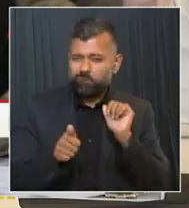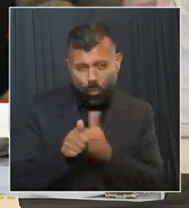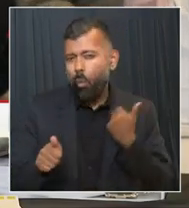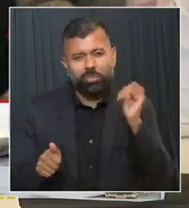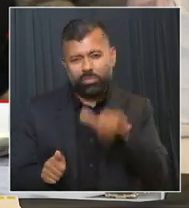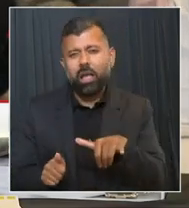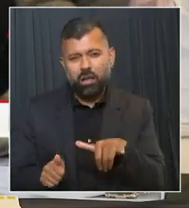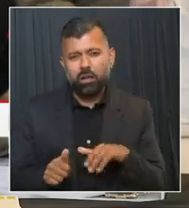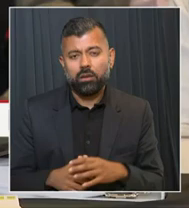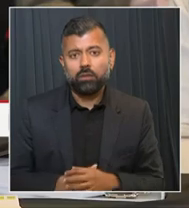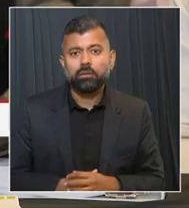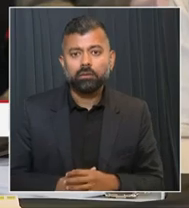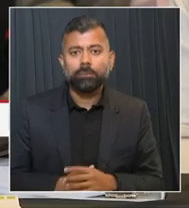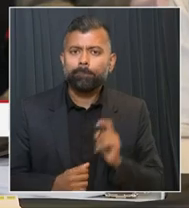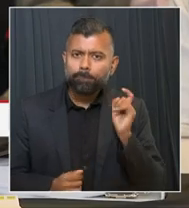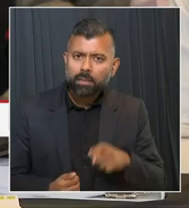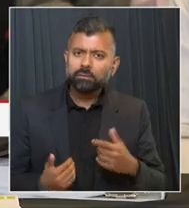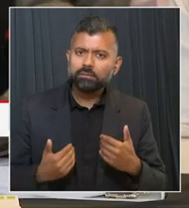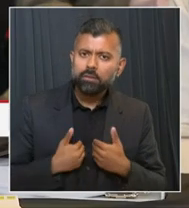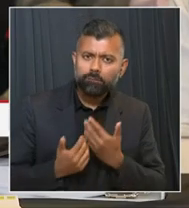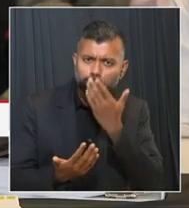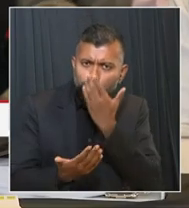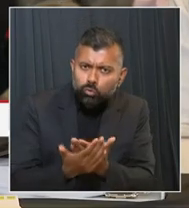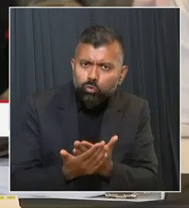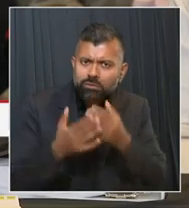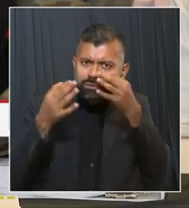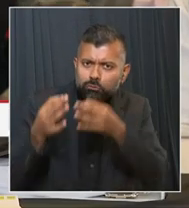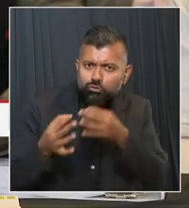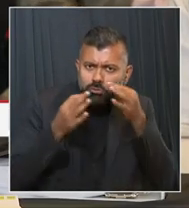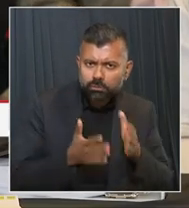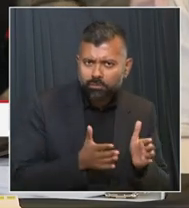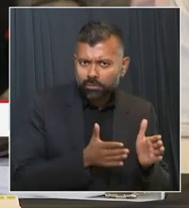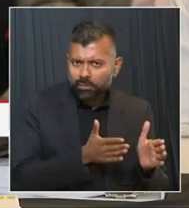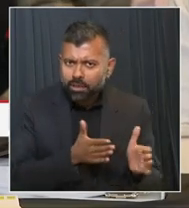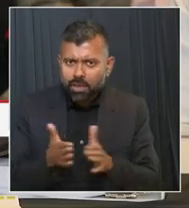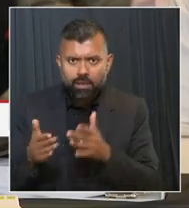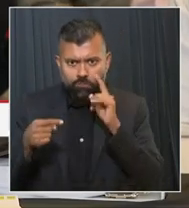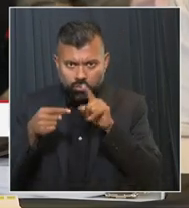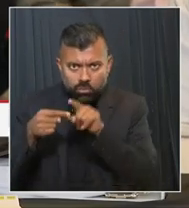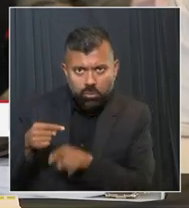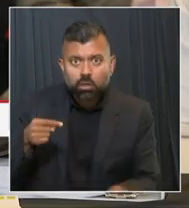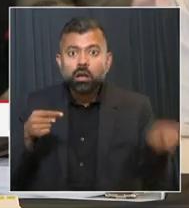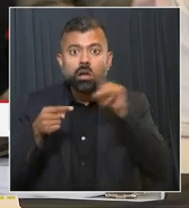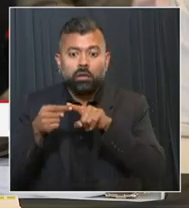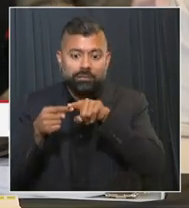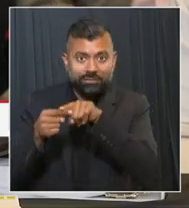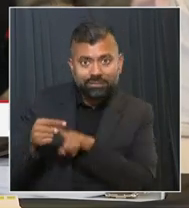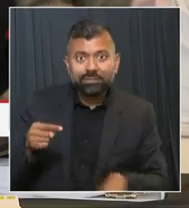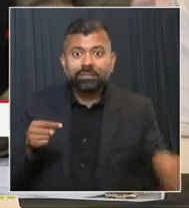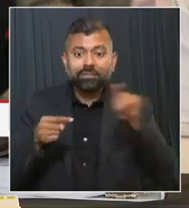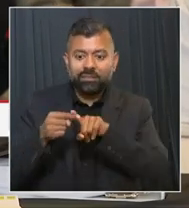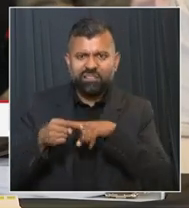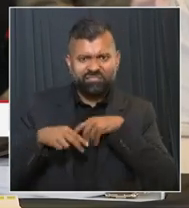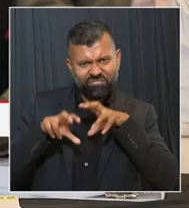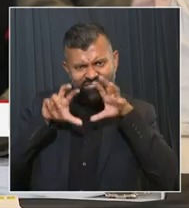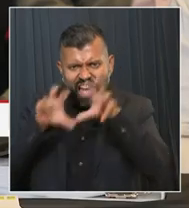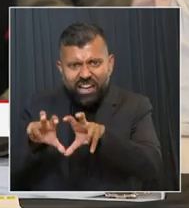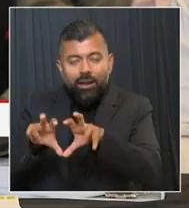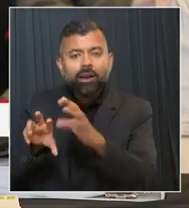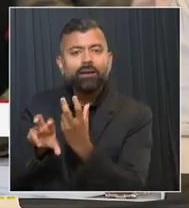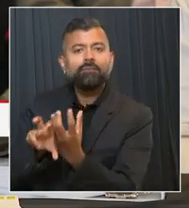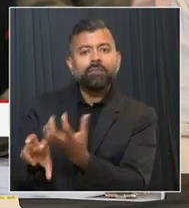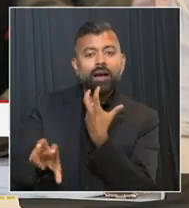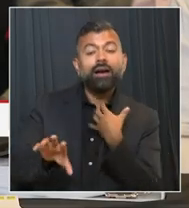decision-making loop of, I don't want to make hard choices. I don't want to do anything differently. I'm just going to keep asking businesses and residents for